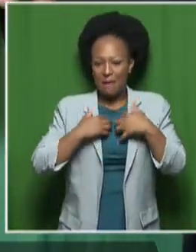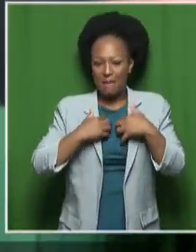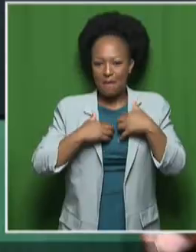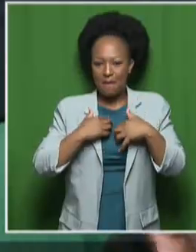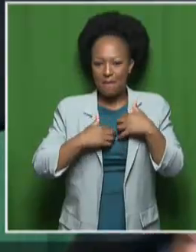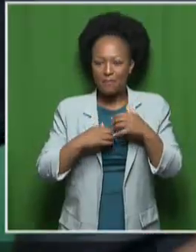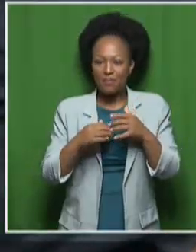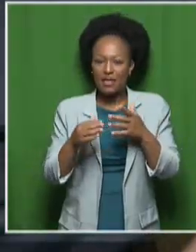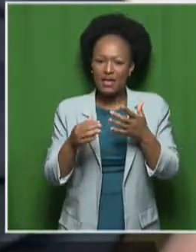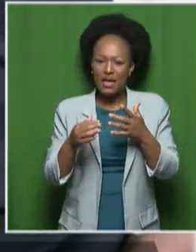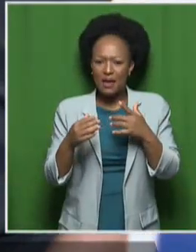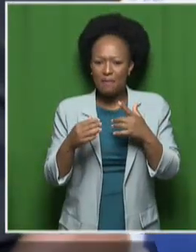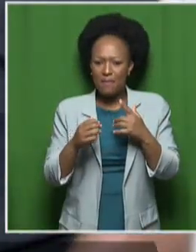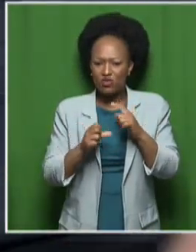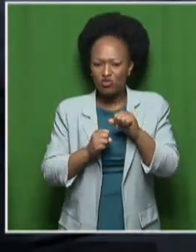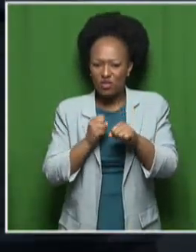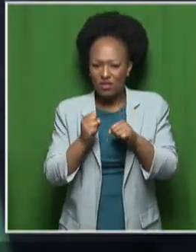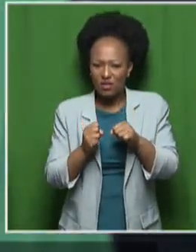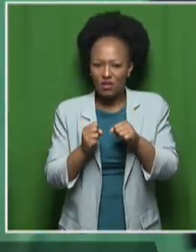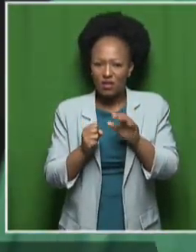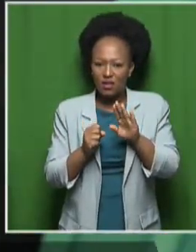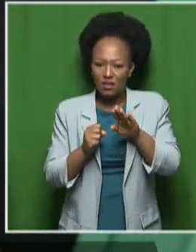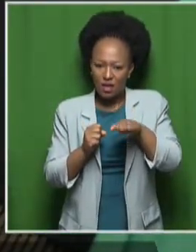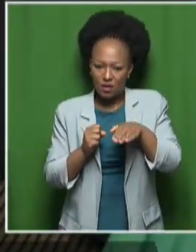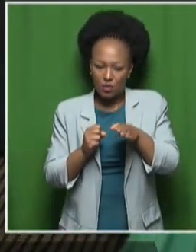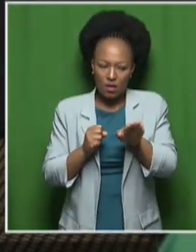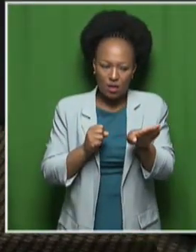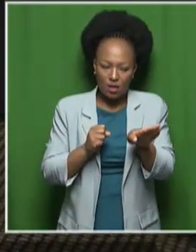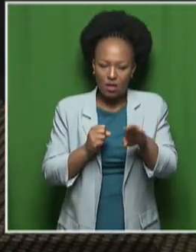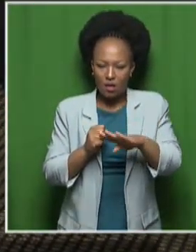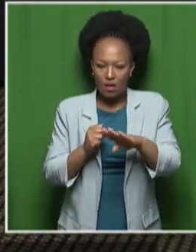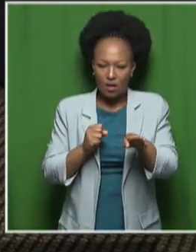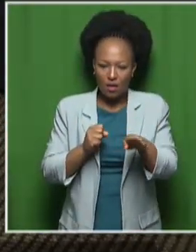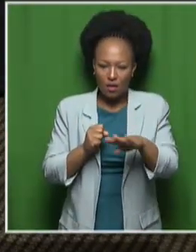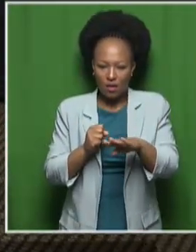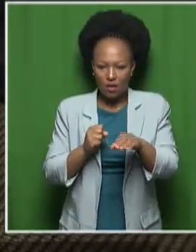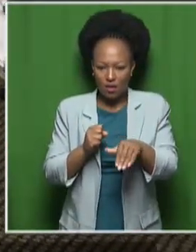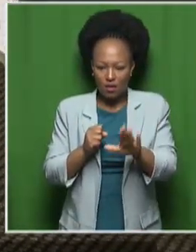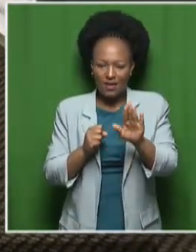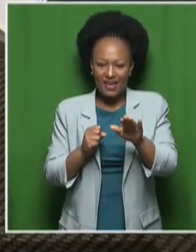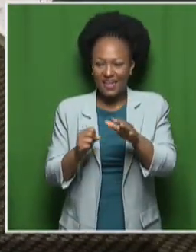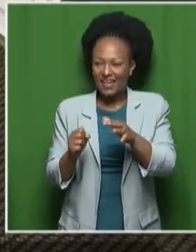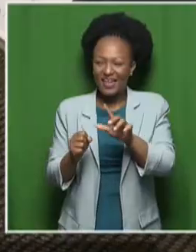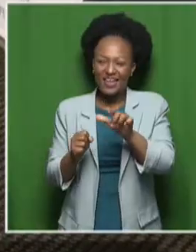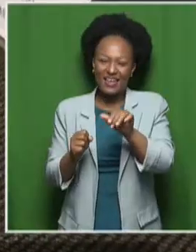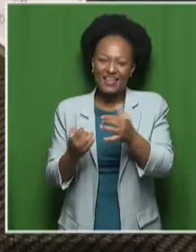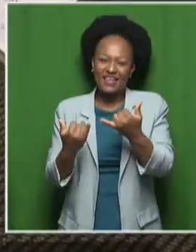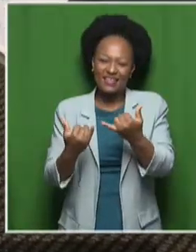You see, I'm struggling to turn it this way, that way and that way. Leanne, that's it for